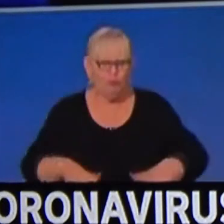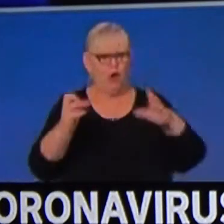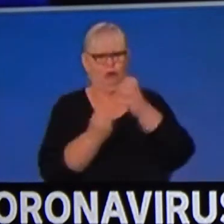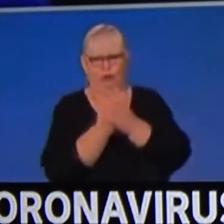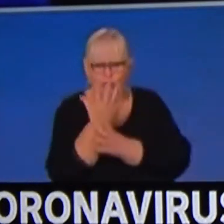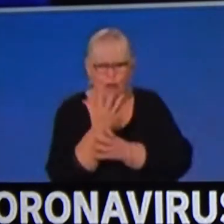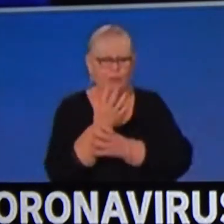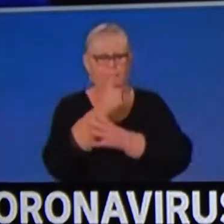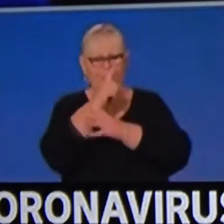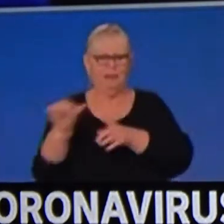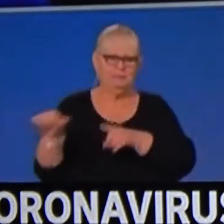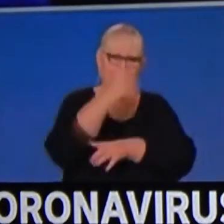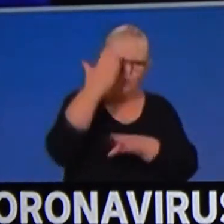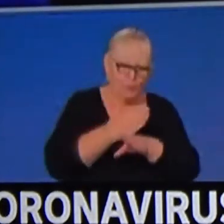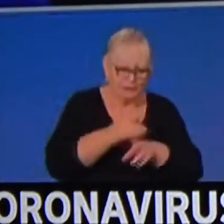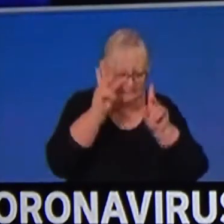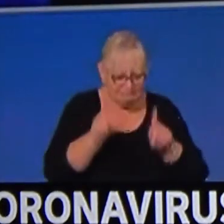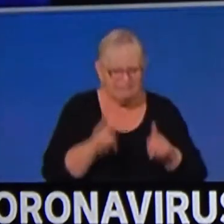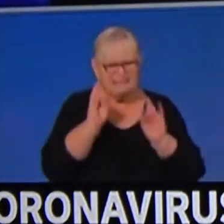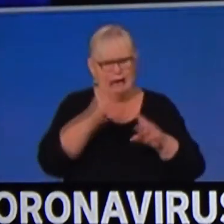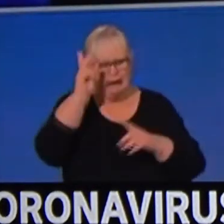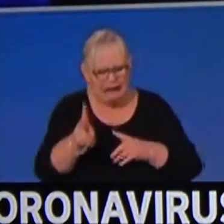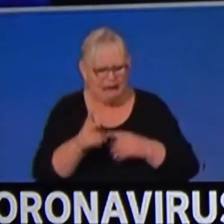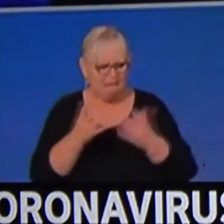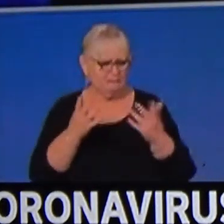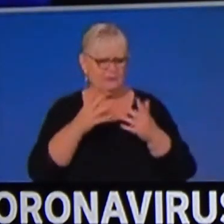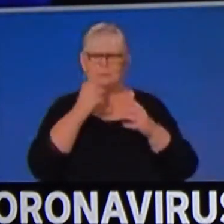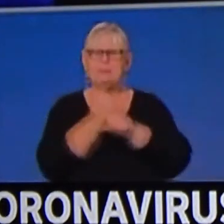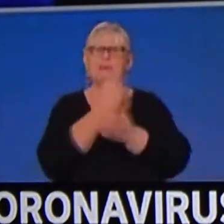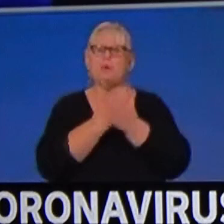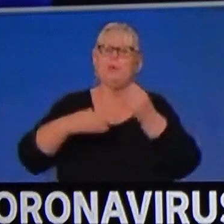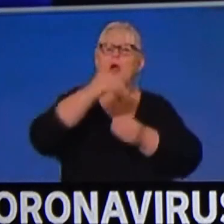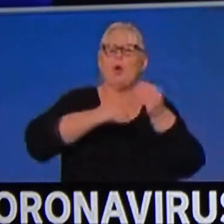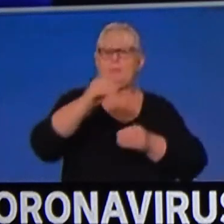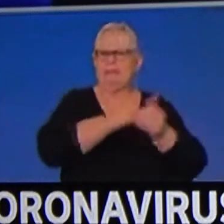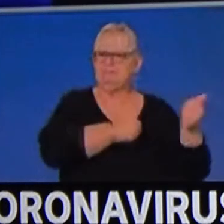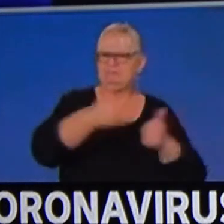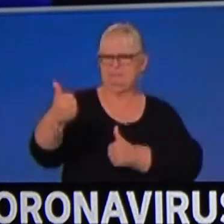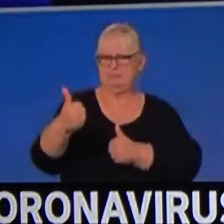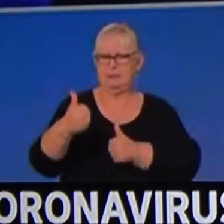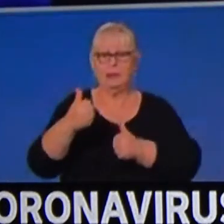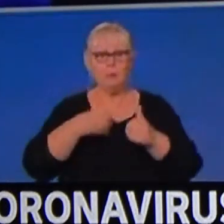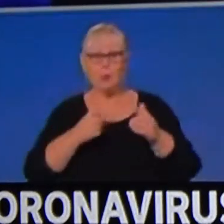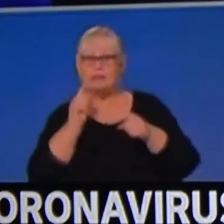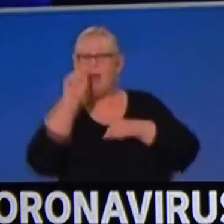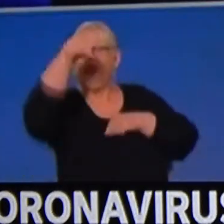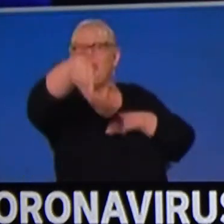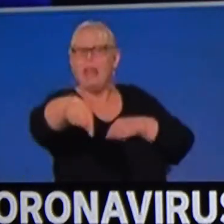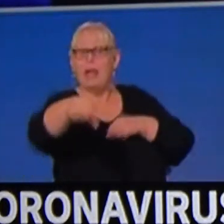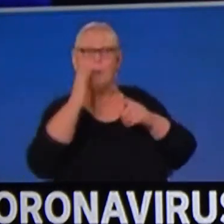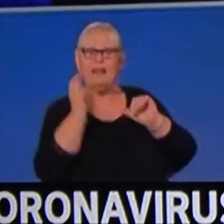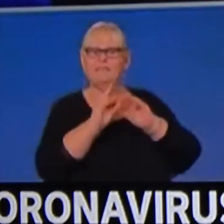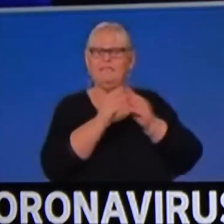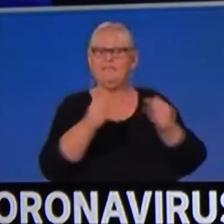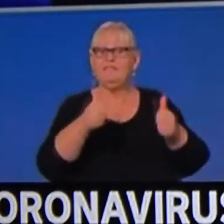to get people back into work, to get our economy back on track. It will be a different world on the other side of the virus, and there will be